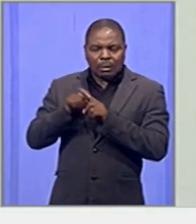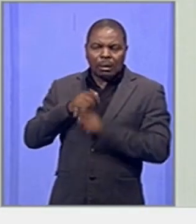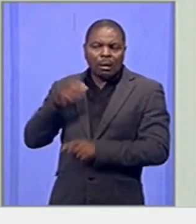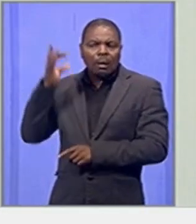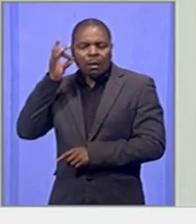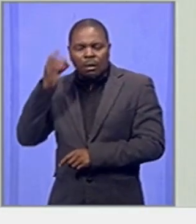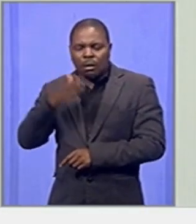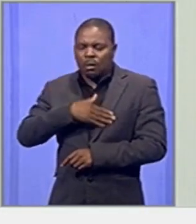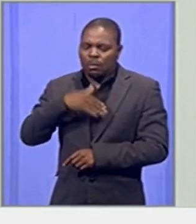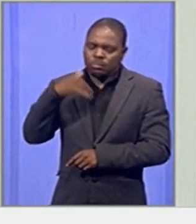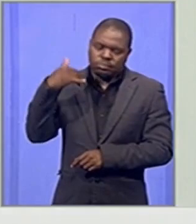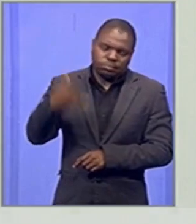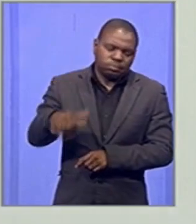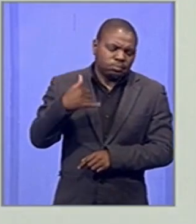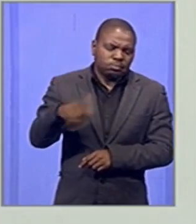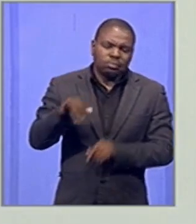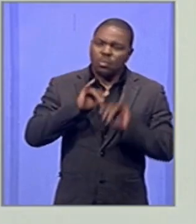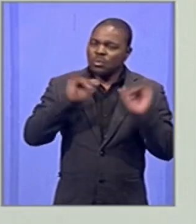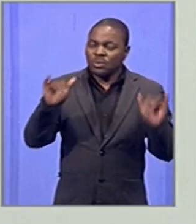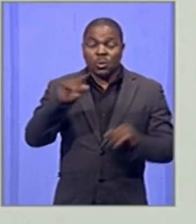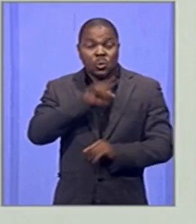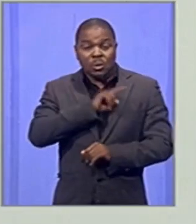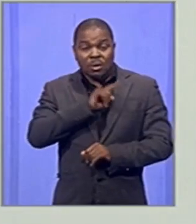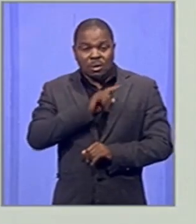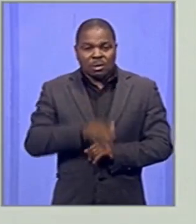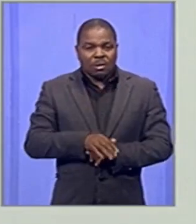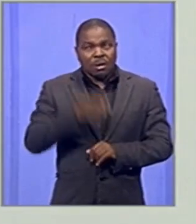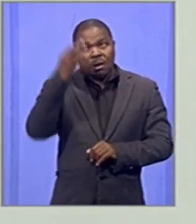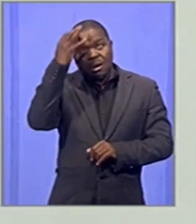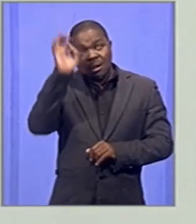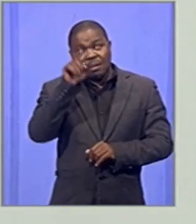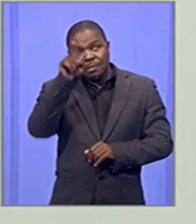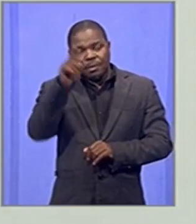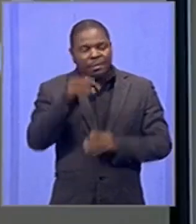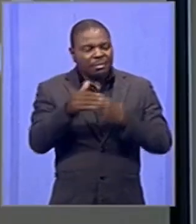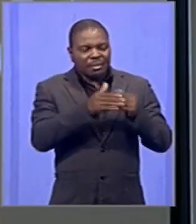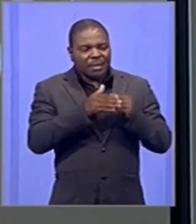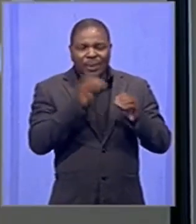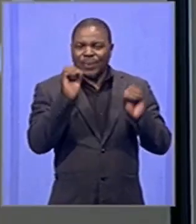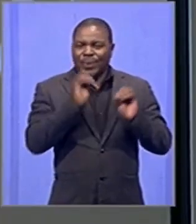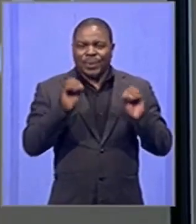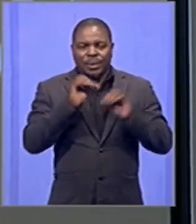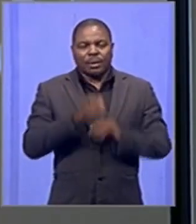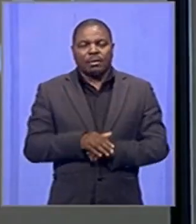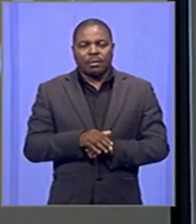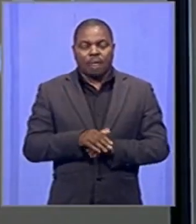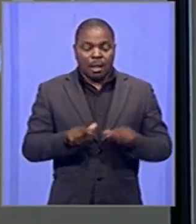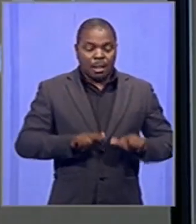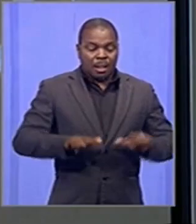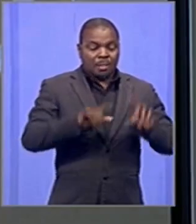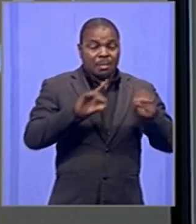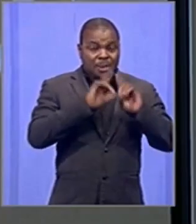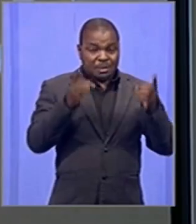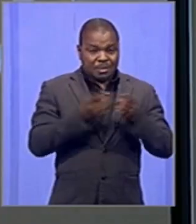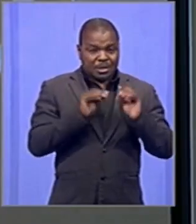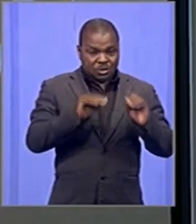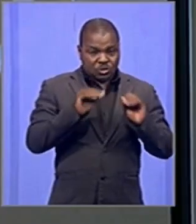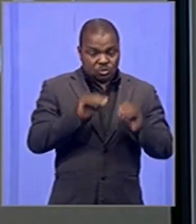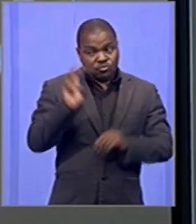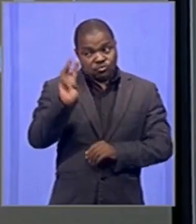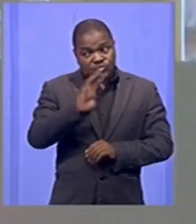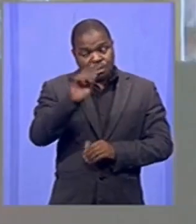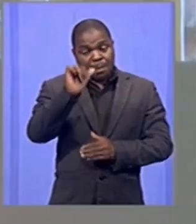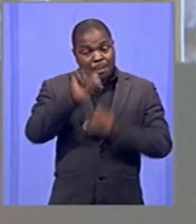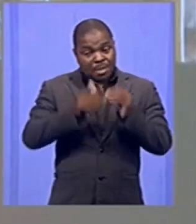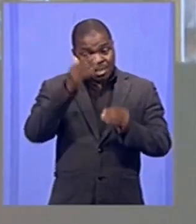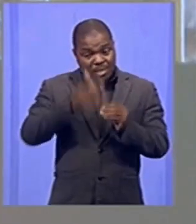kutse botlhoko ka e le government a re tlhokomele. Lefapha la Thuto la Limpopo le beetse ho fihlella mafelong a kgwedi